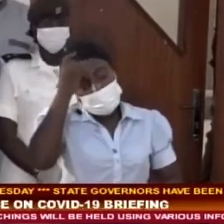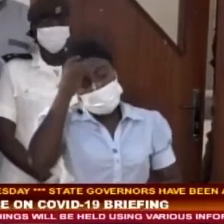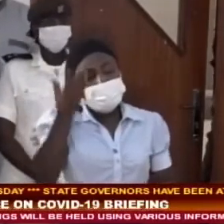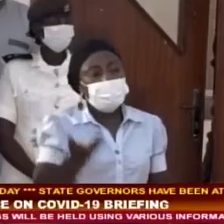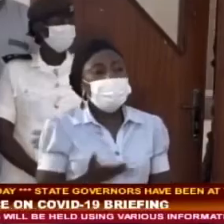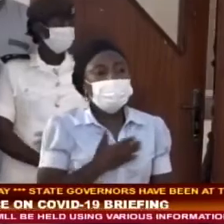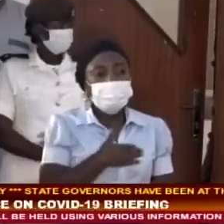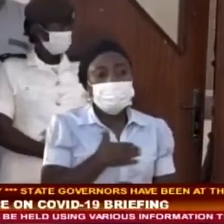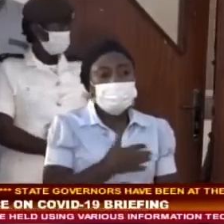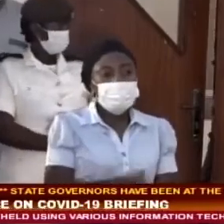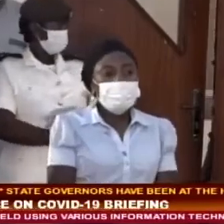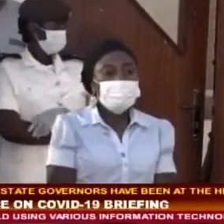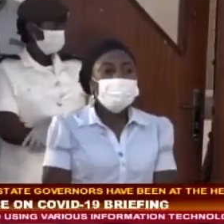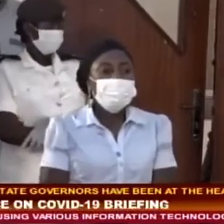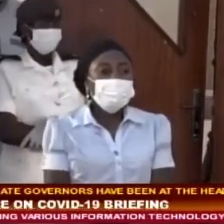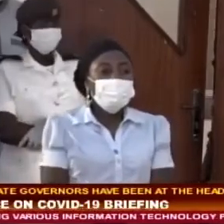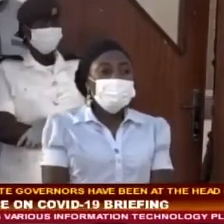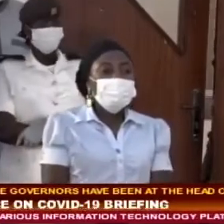that regards.